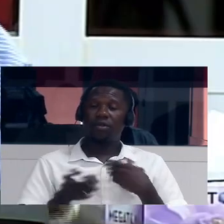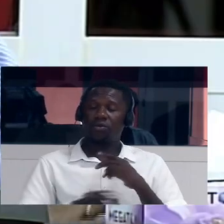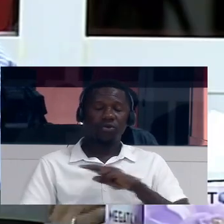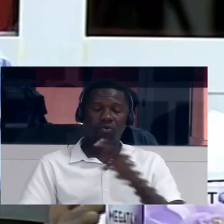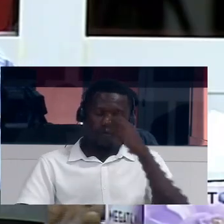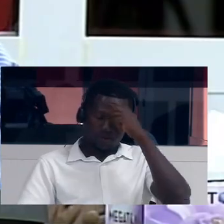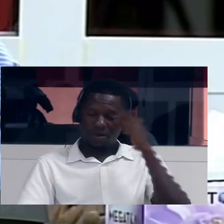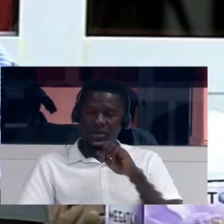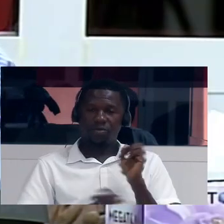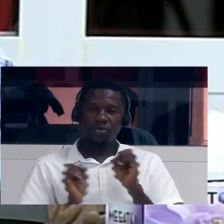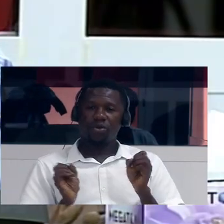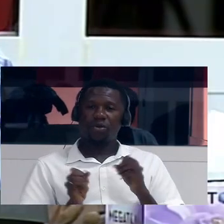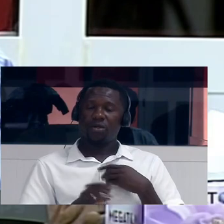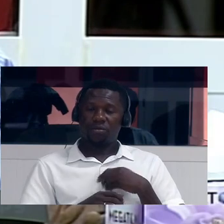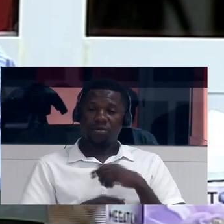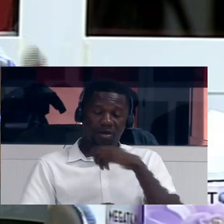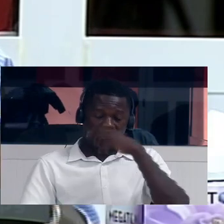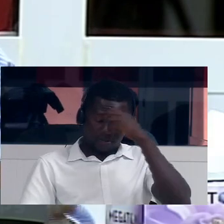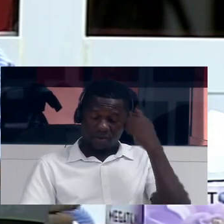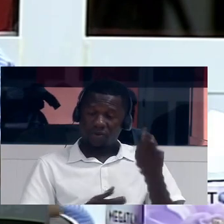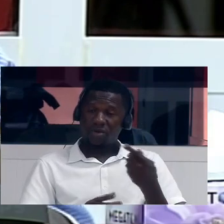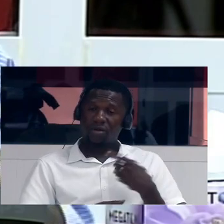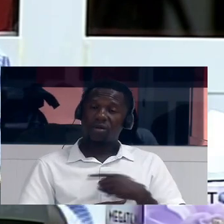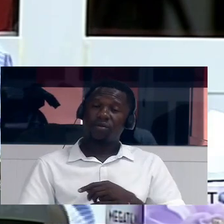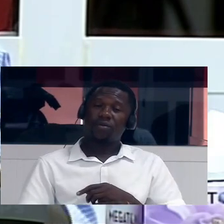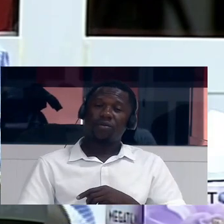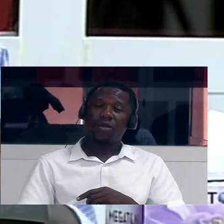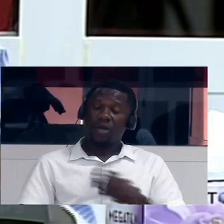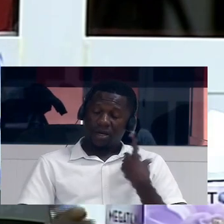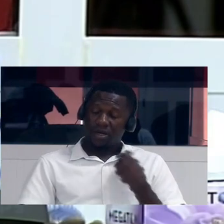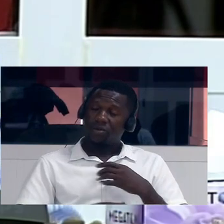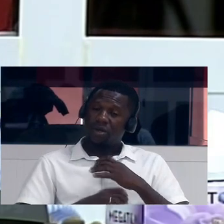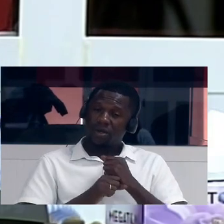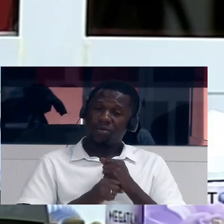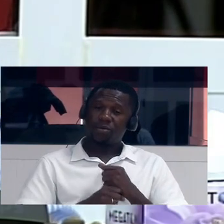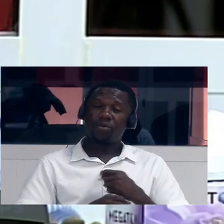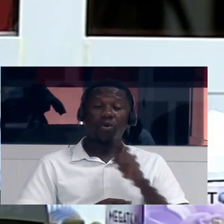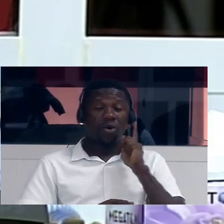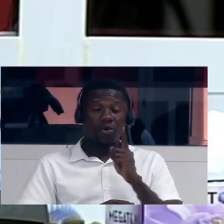That is my passion. I like to help. But one has to be honest.